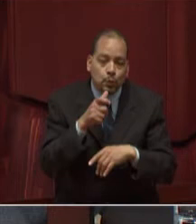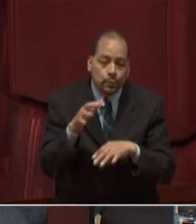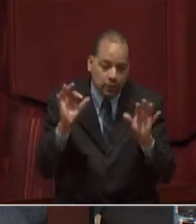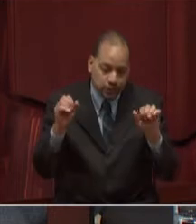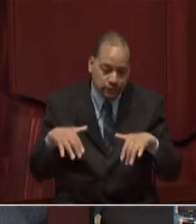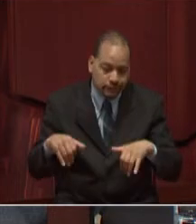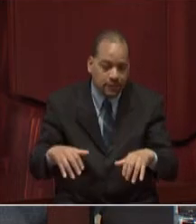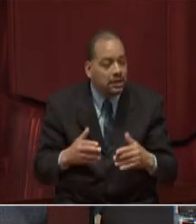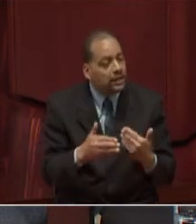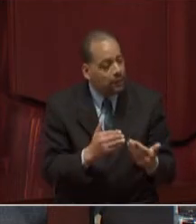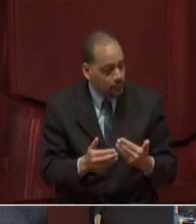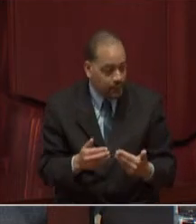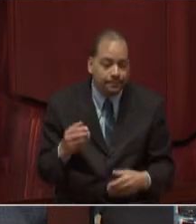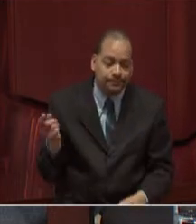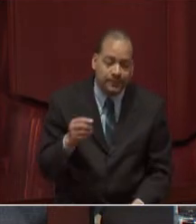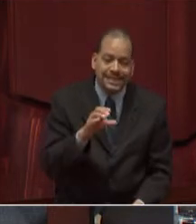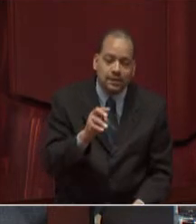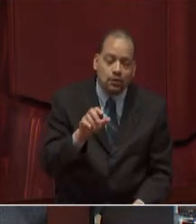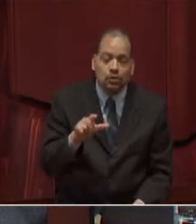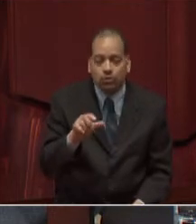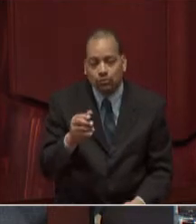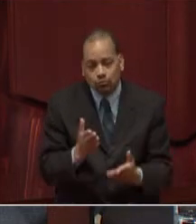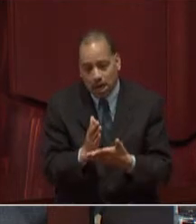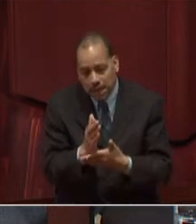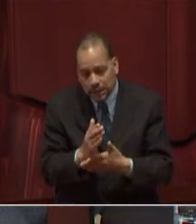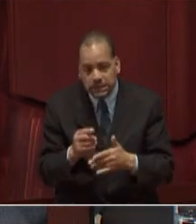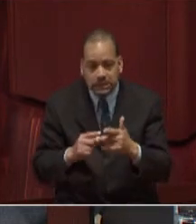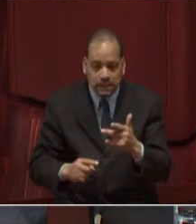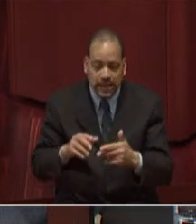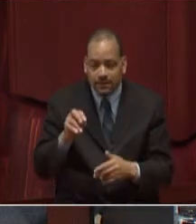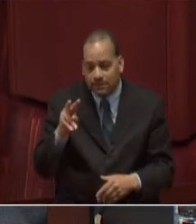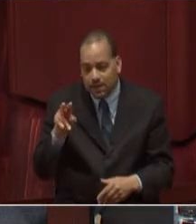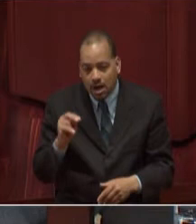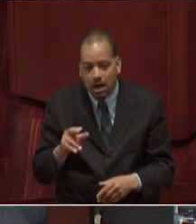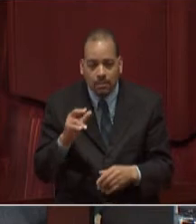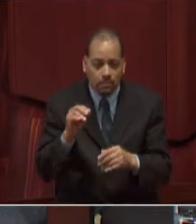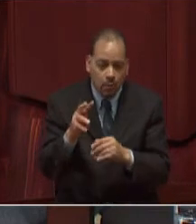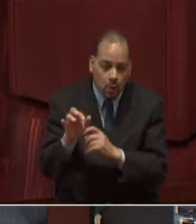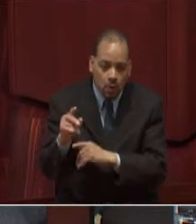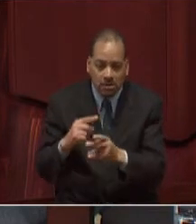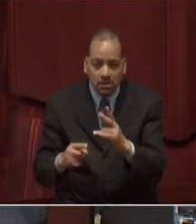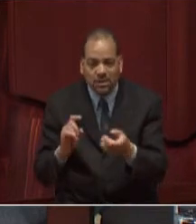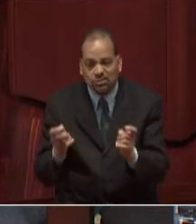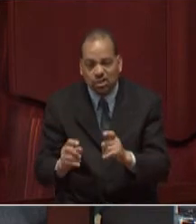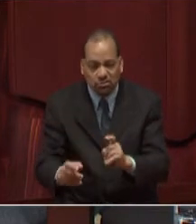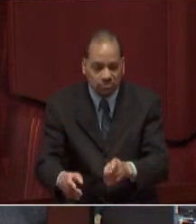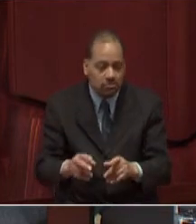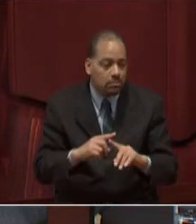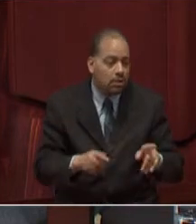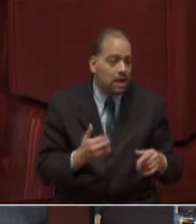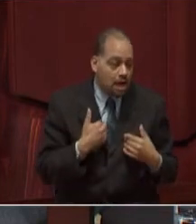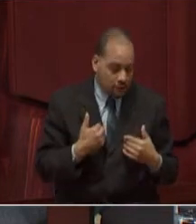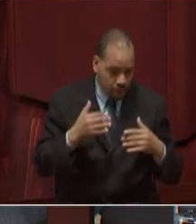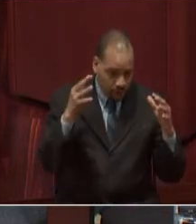the total obsession. But having a concept, a vision for how the rest of the world should be dealt with